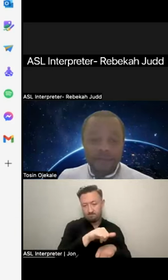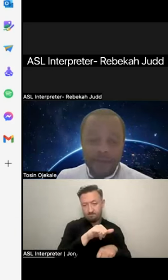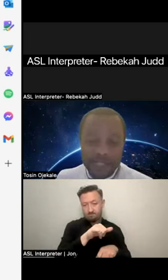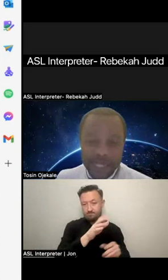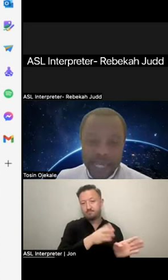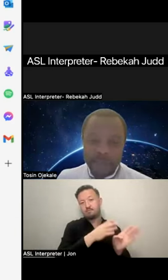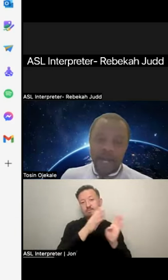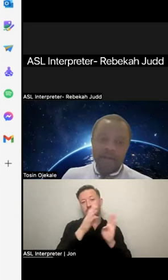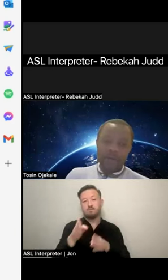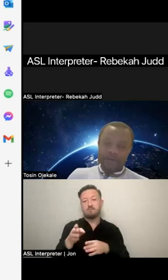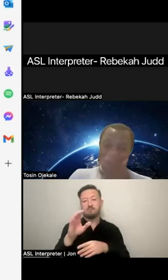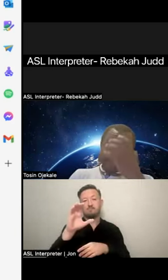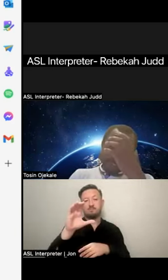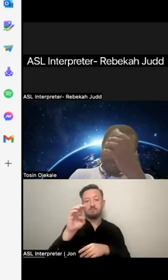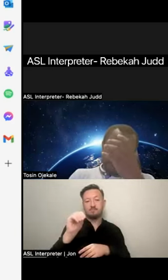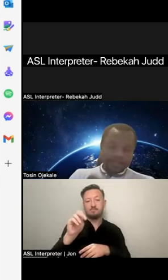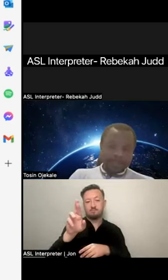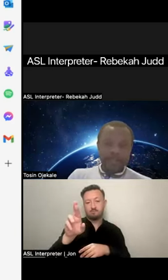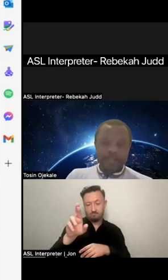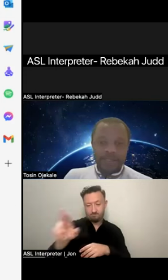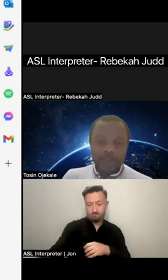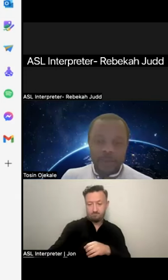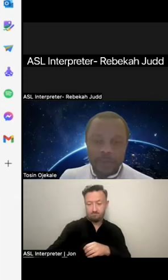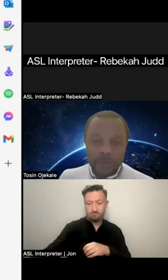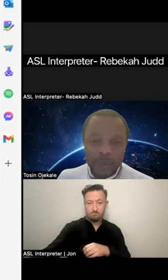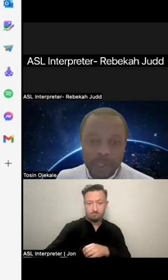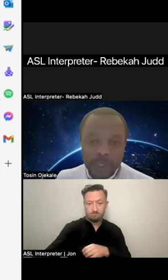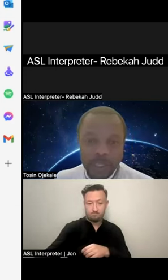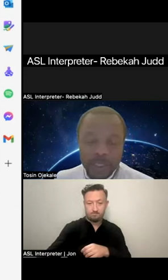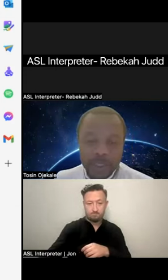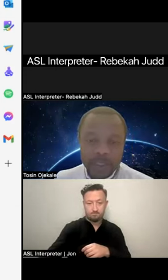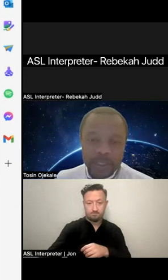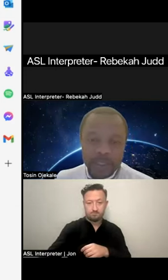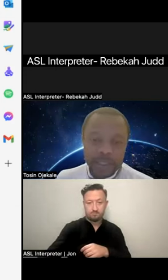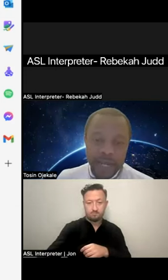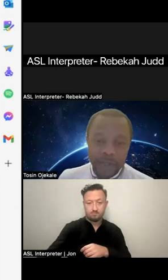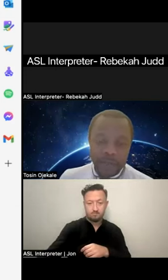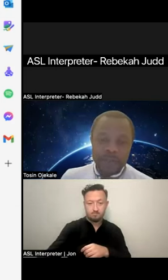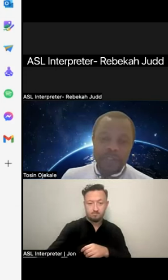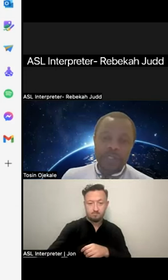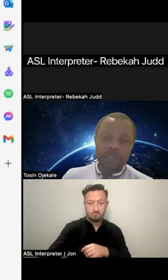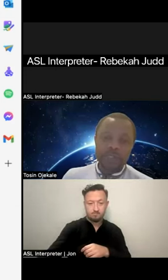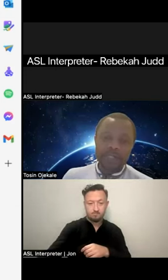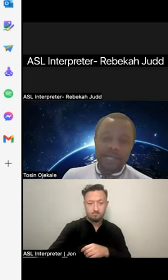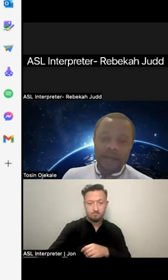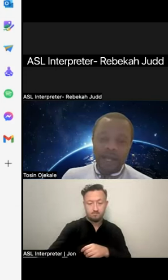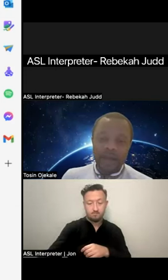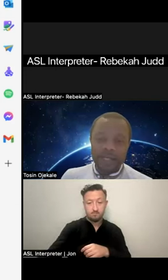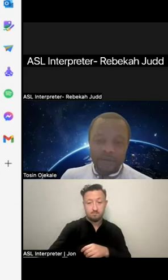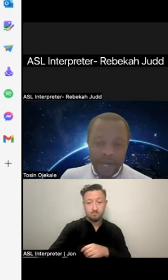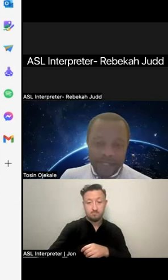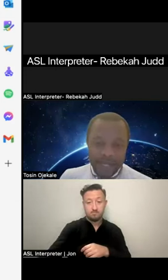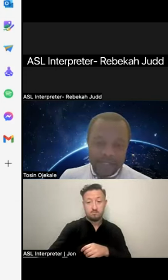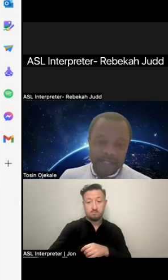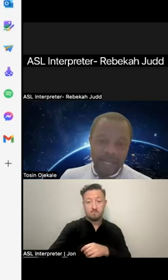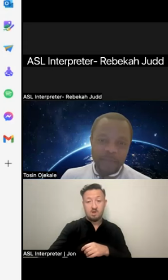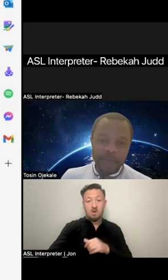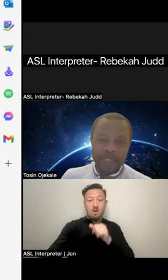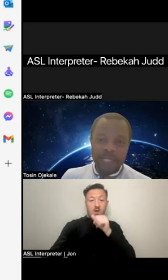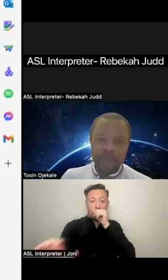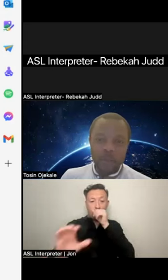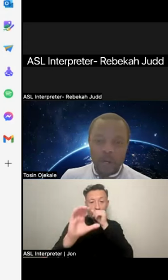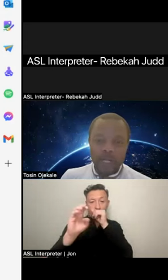have CMR riser. So it can be used in risers, it